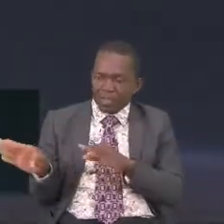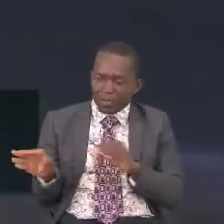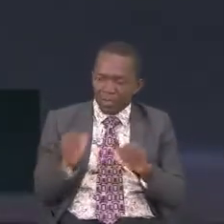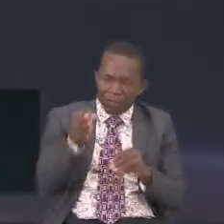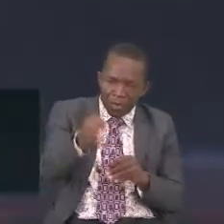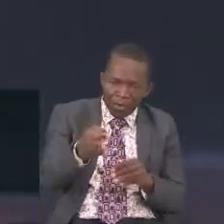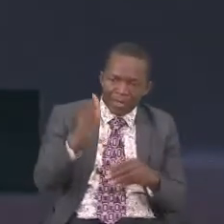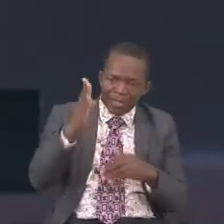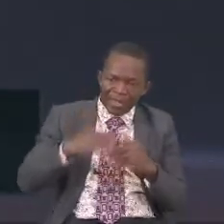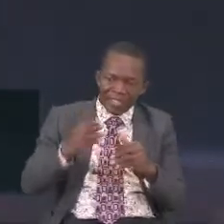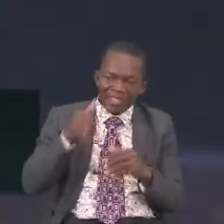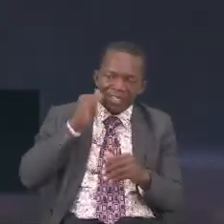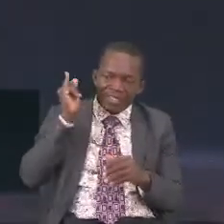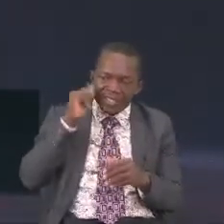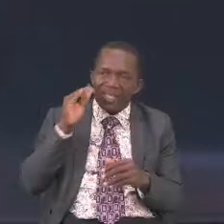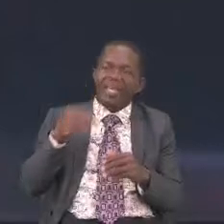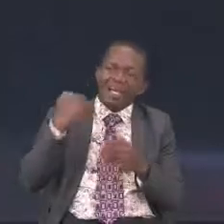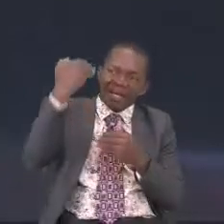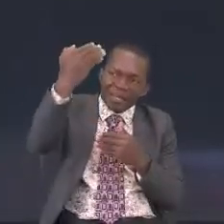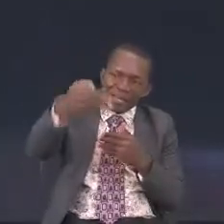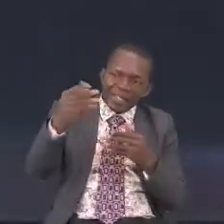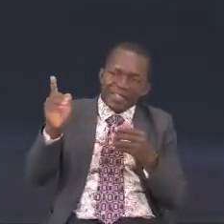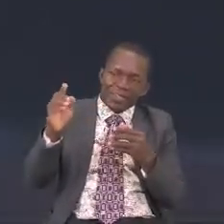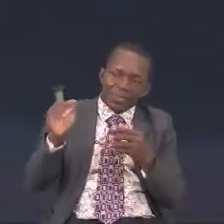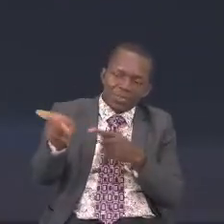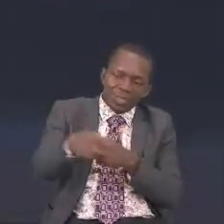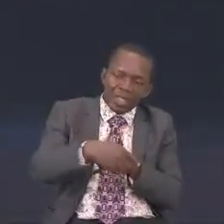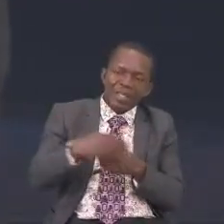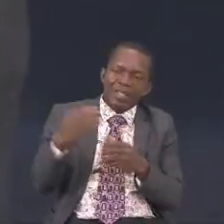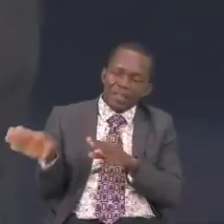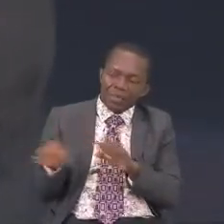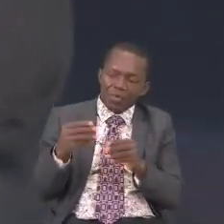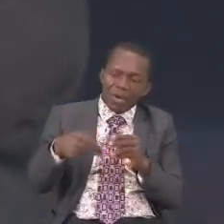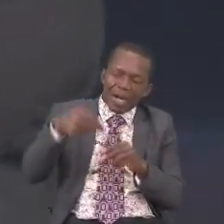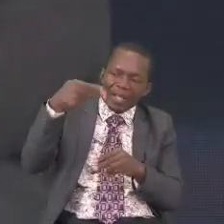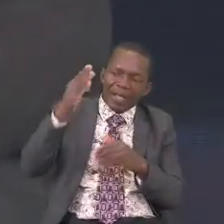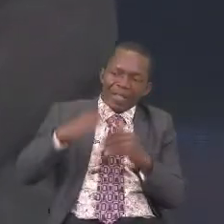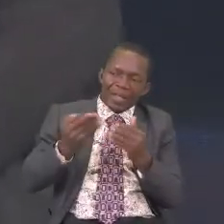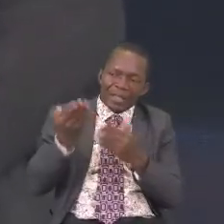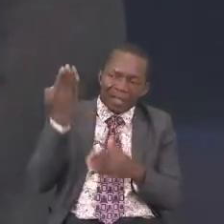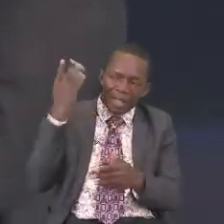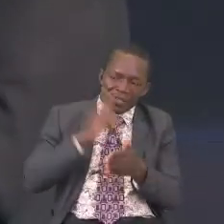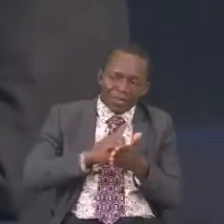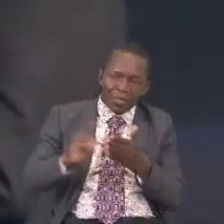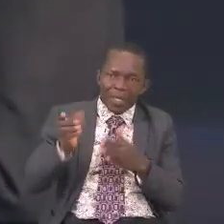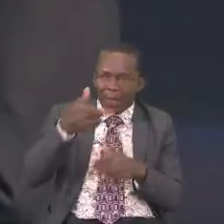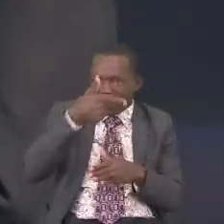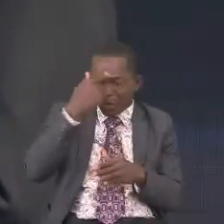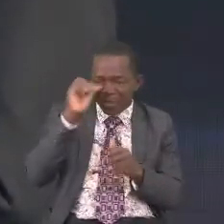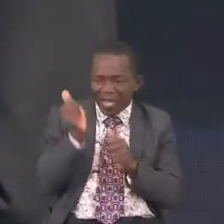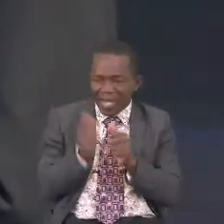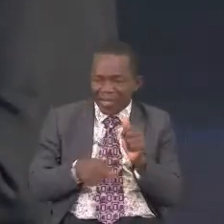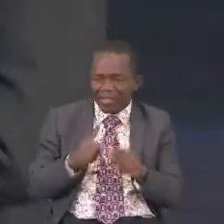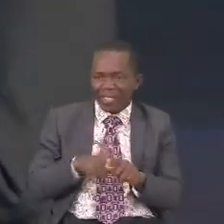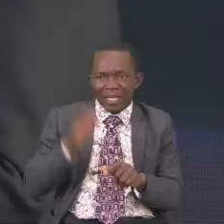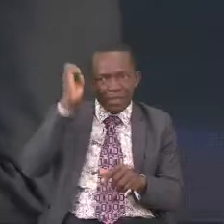Tomorrow, greater than today. Next week, higher than this week. Because every time he was progressing,